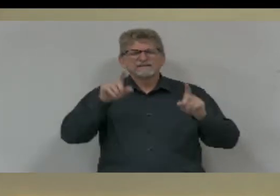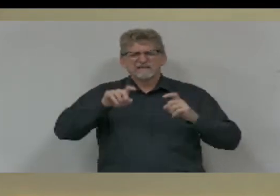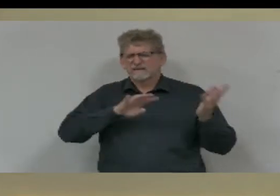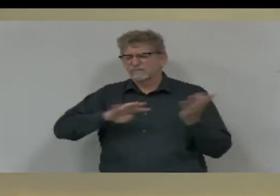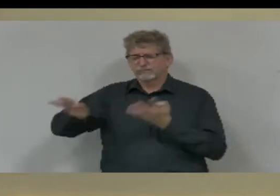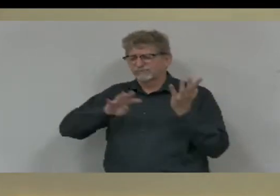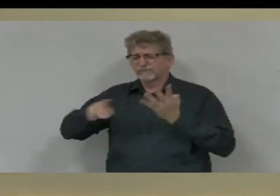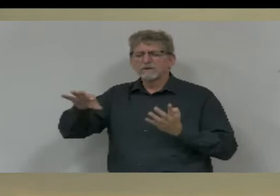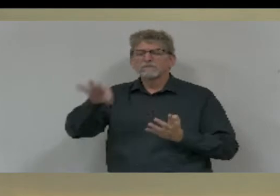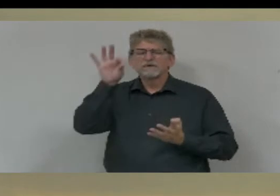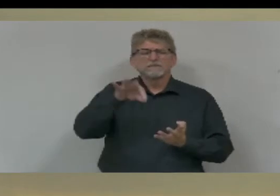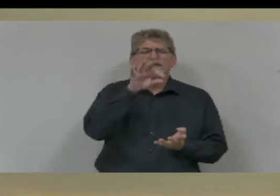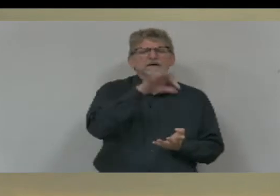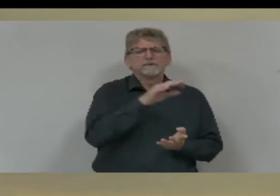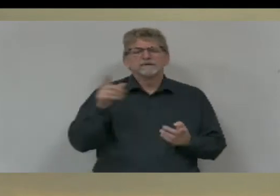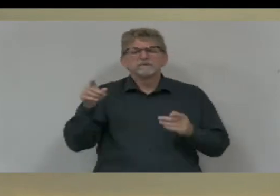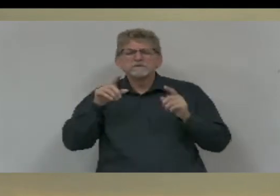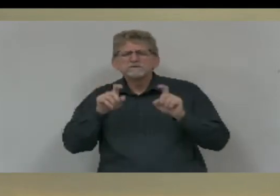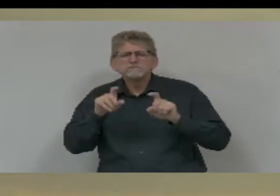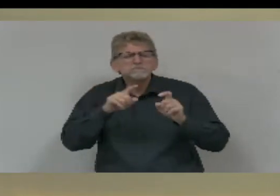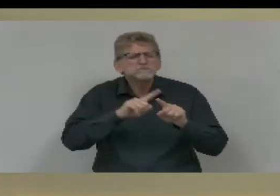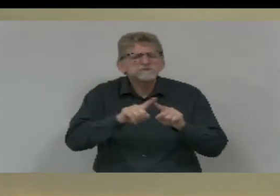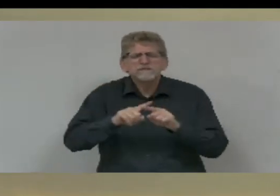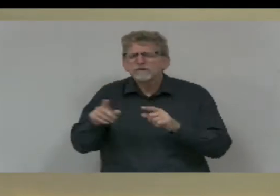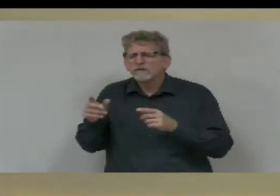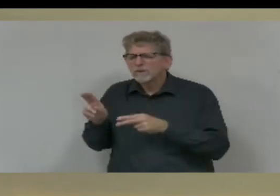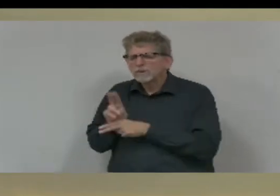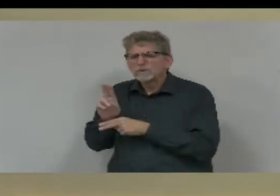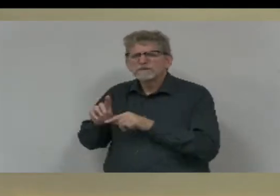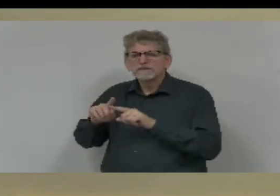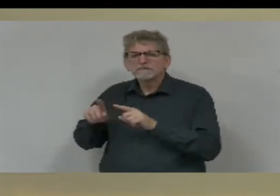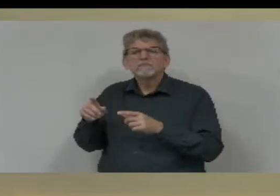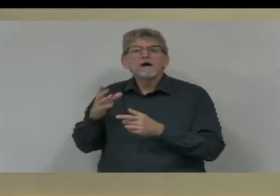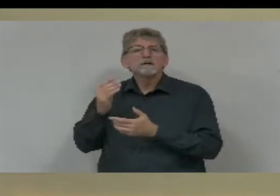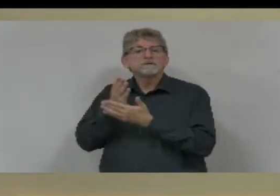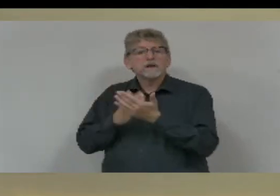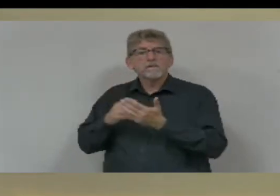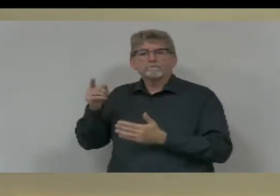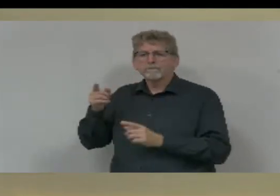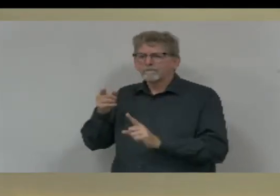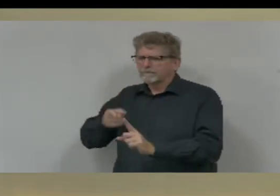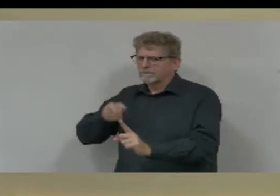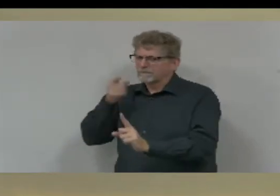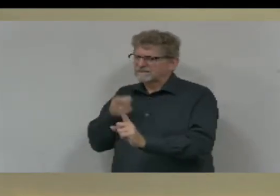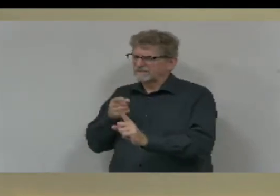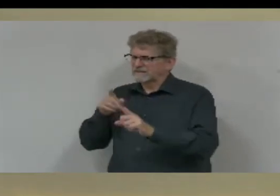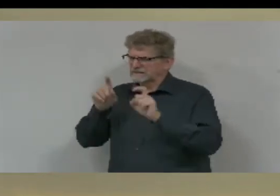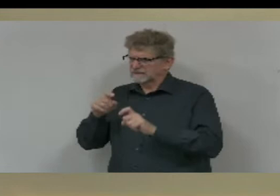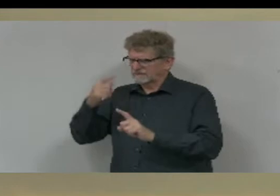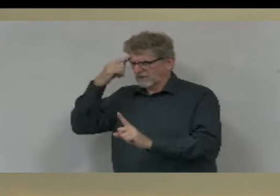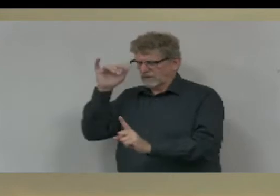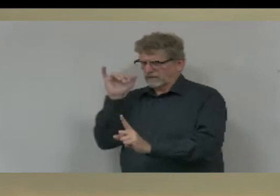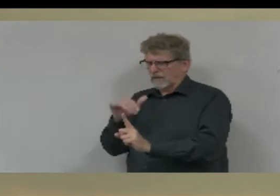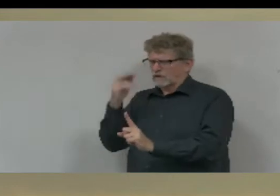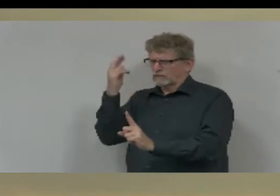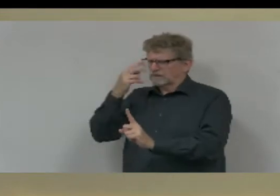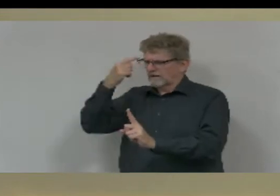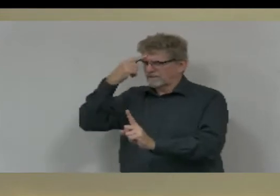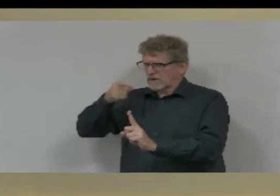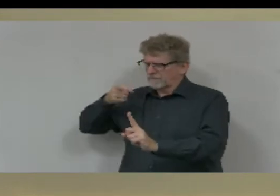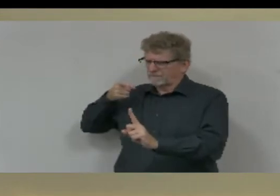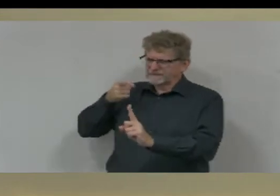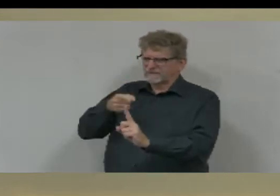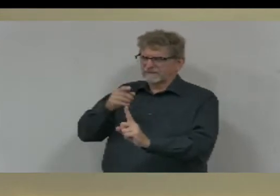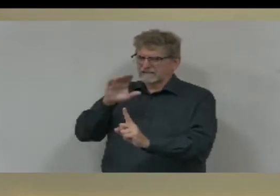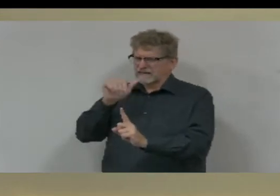test specimens per week, and then also some targeted testing of certain cases that there's